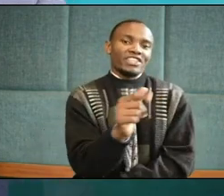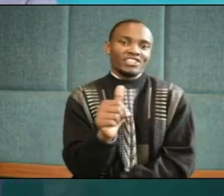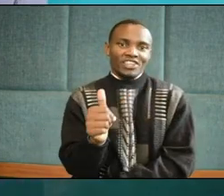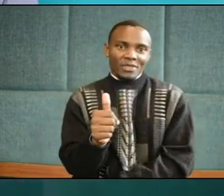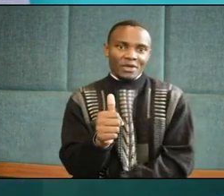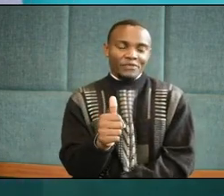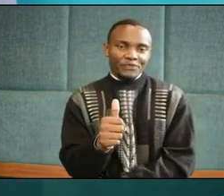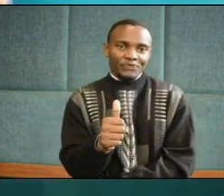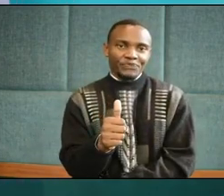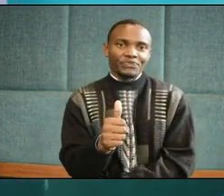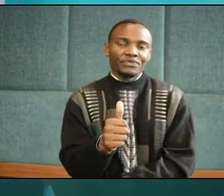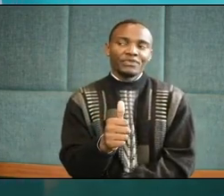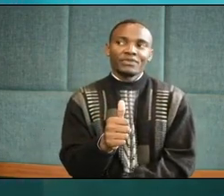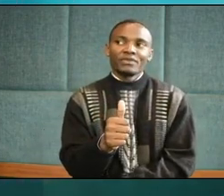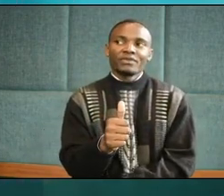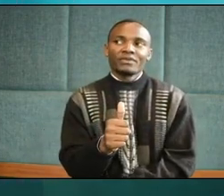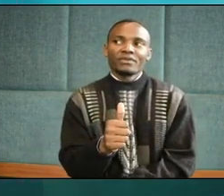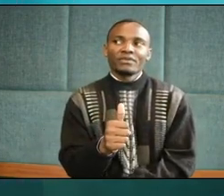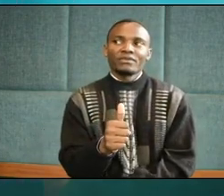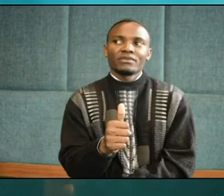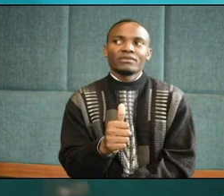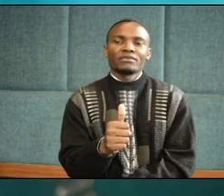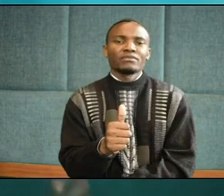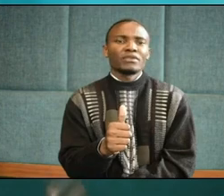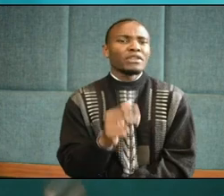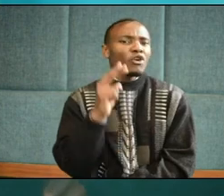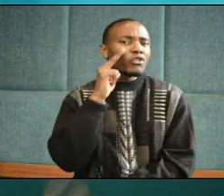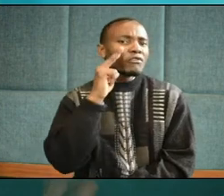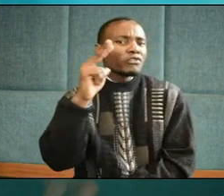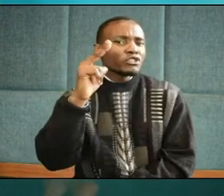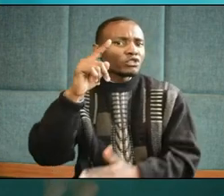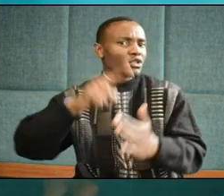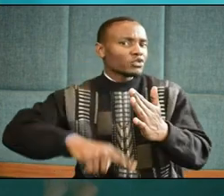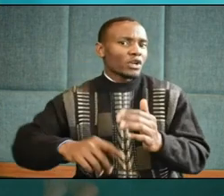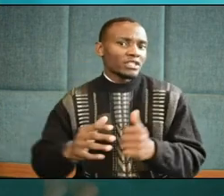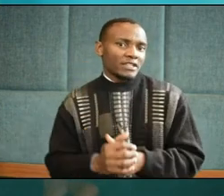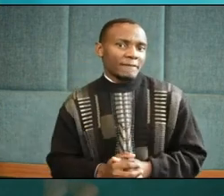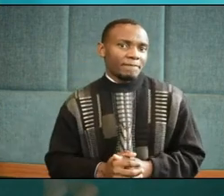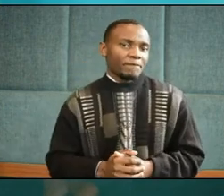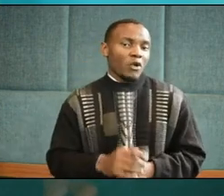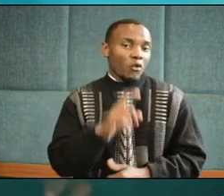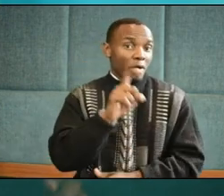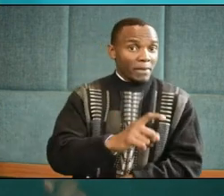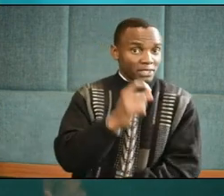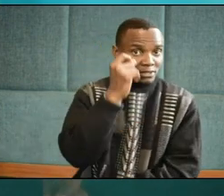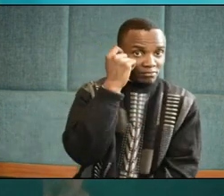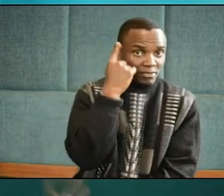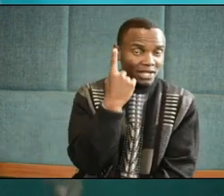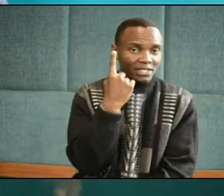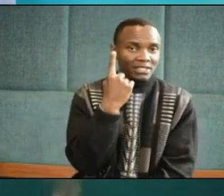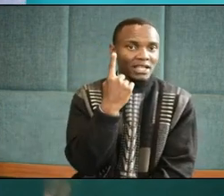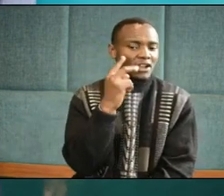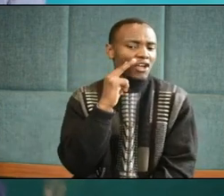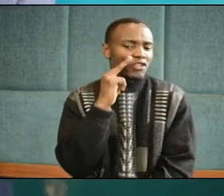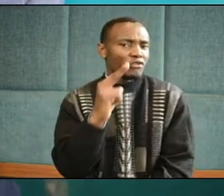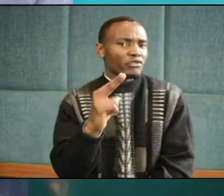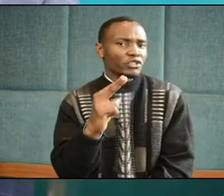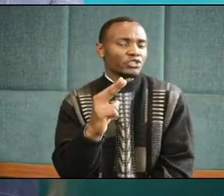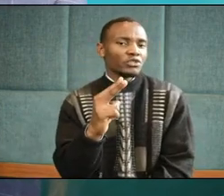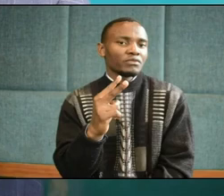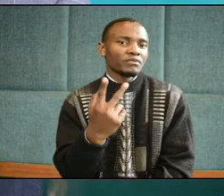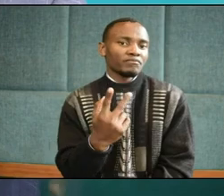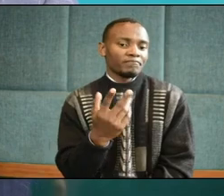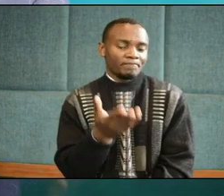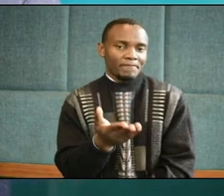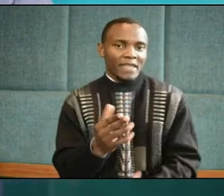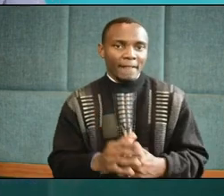another. What is envisioned here? We need to understand what is envisioned